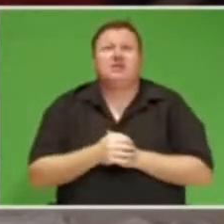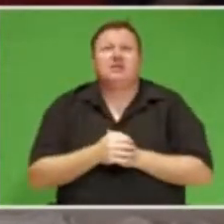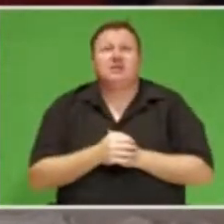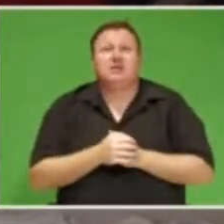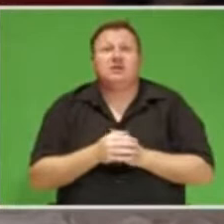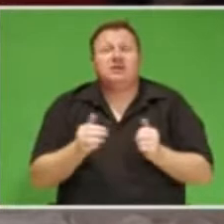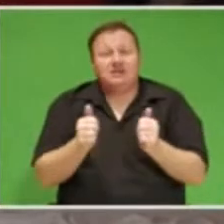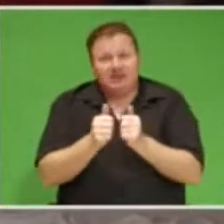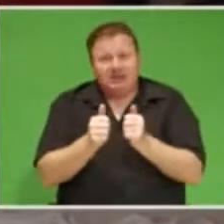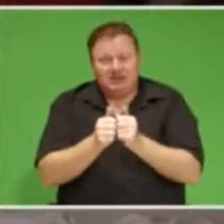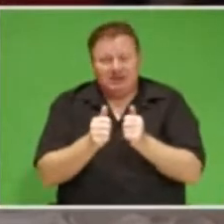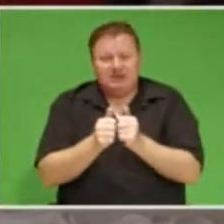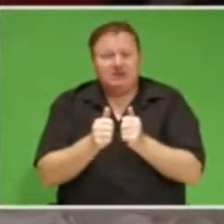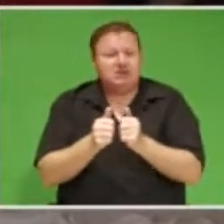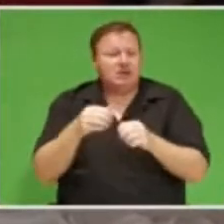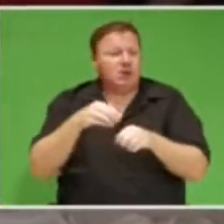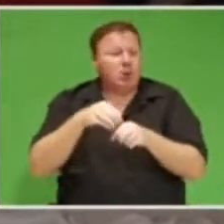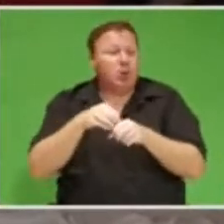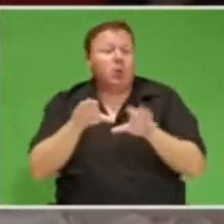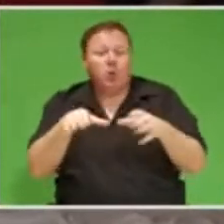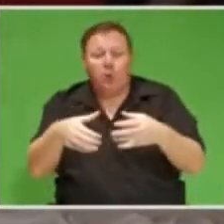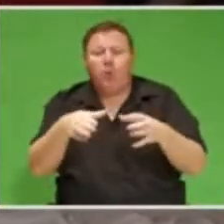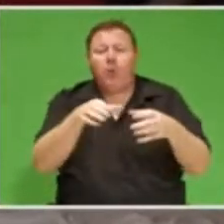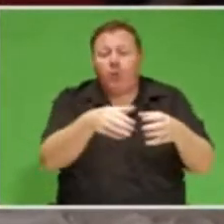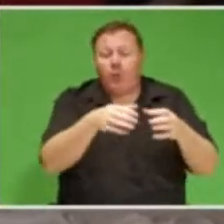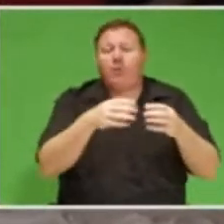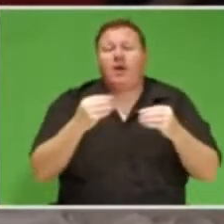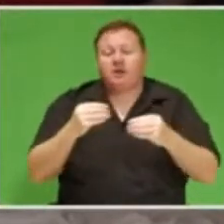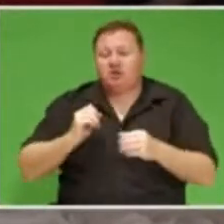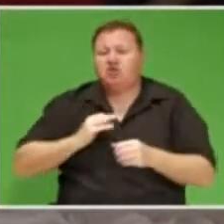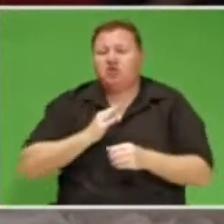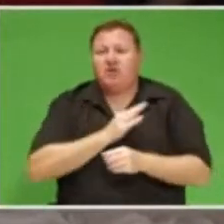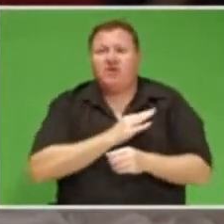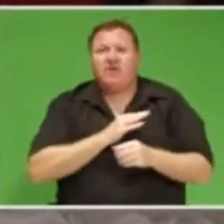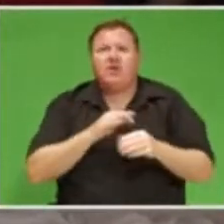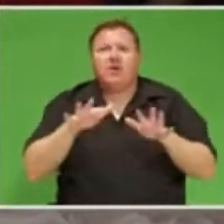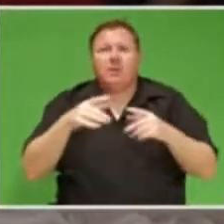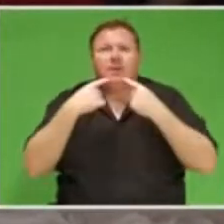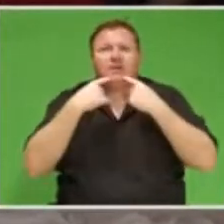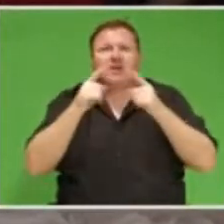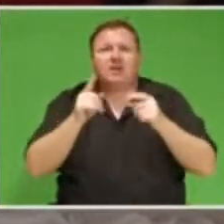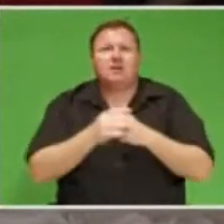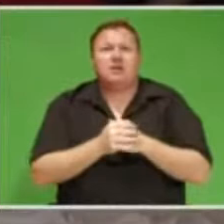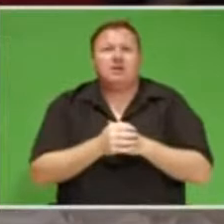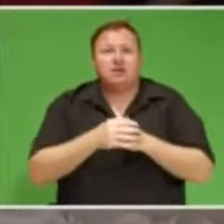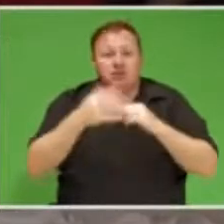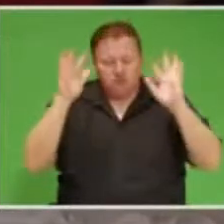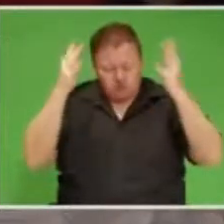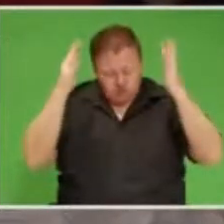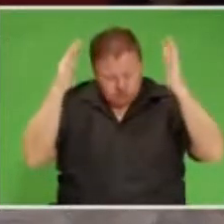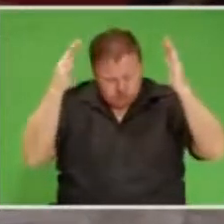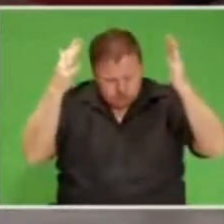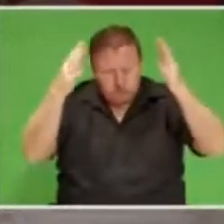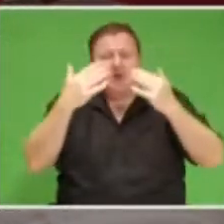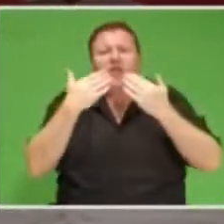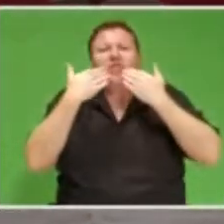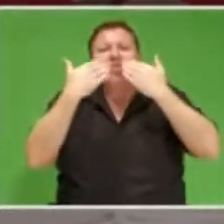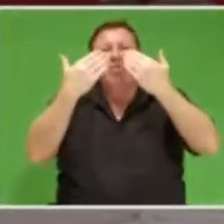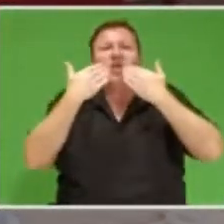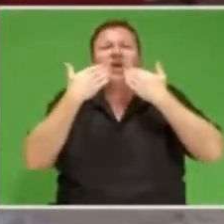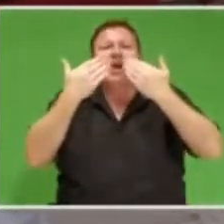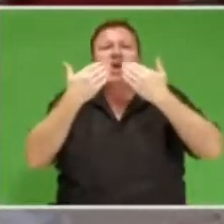together with the Commission and its staff and all those who provided testimony, a huge debt of gratitude for